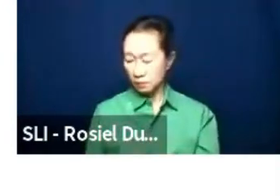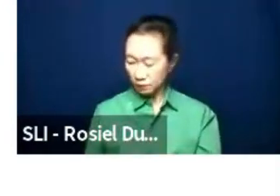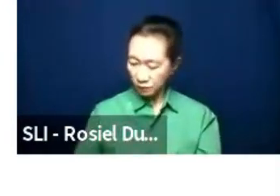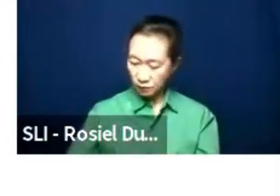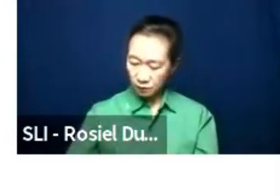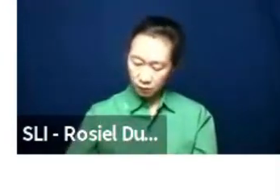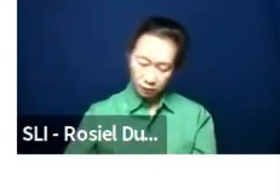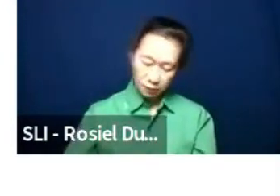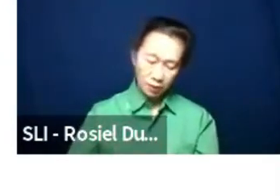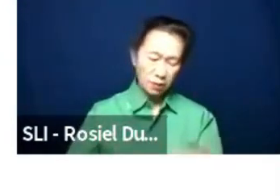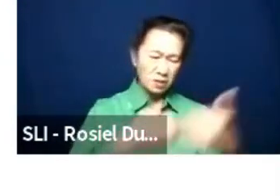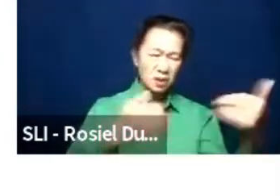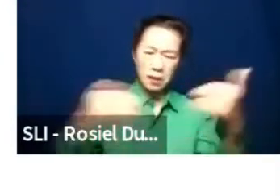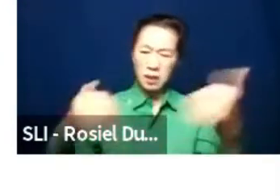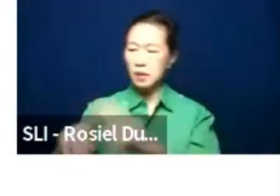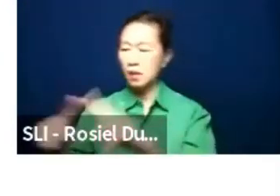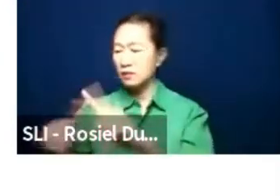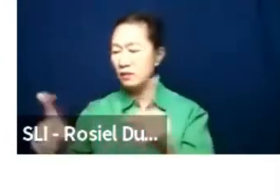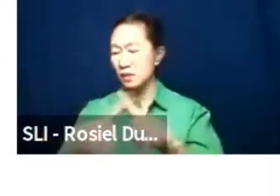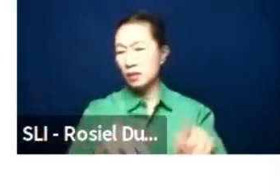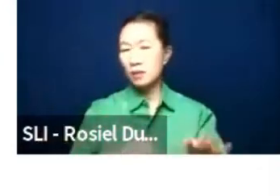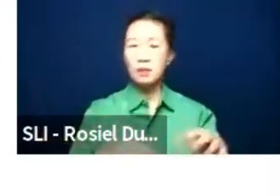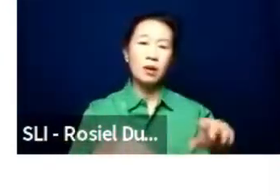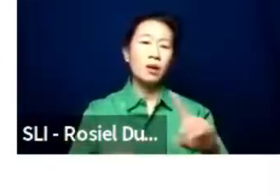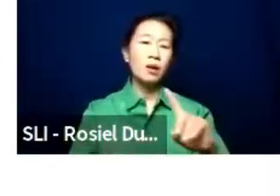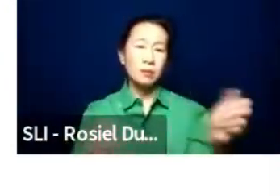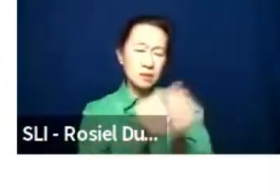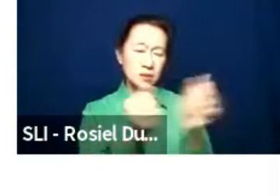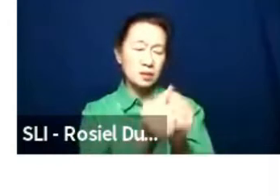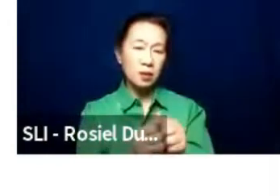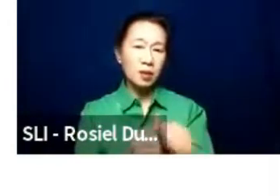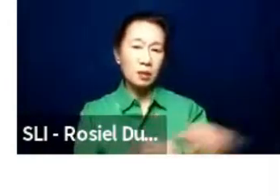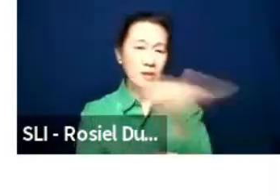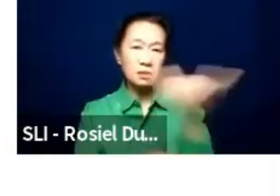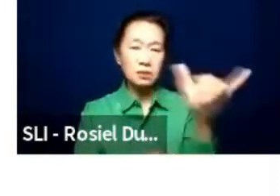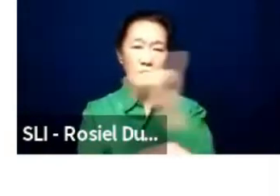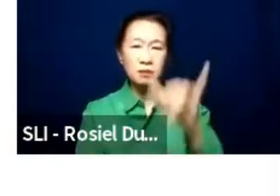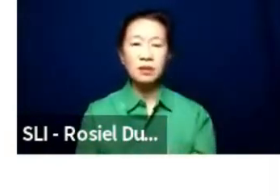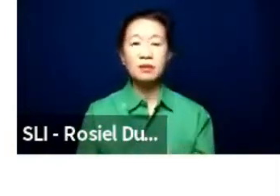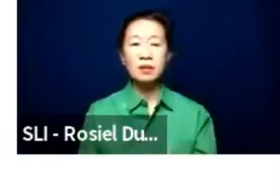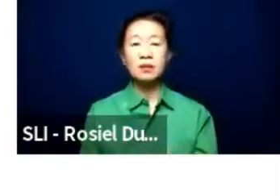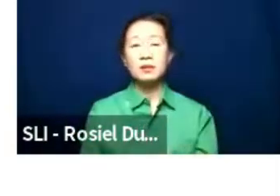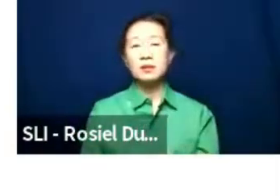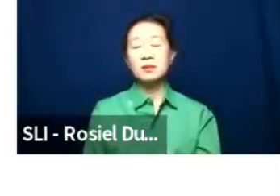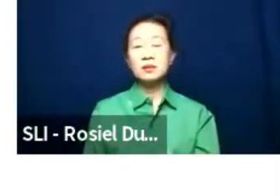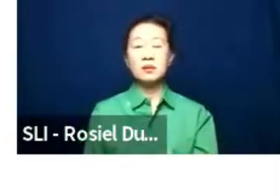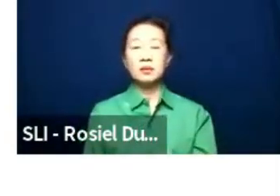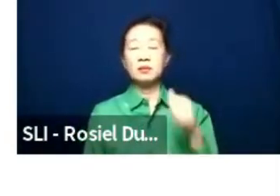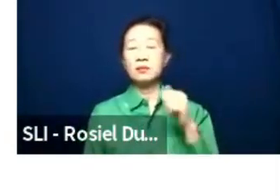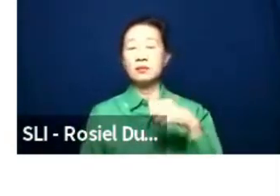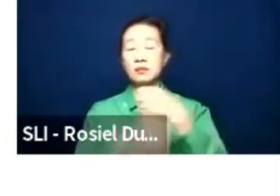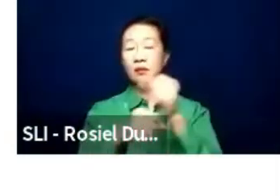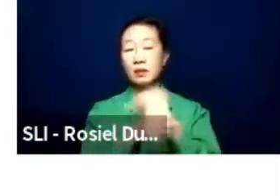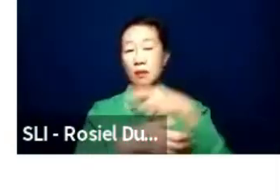different work skills, no, and the important thing to do here is to really establish a routine and make it a part of what